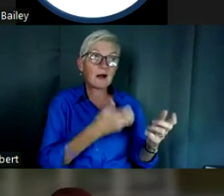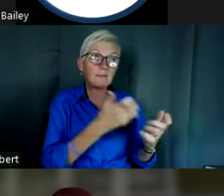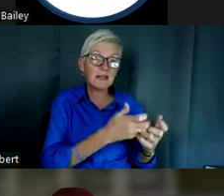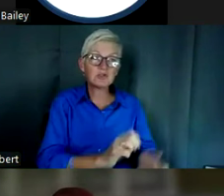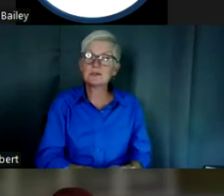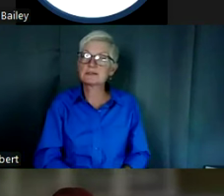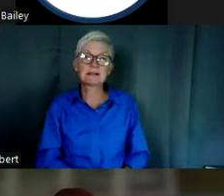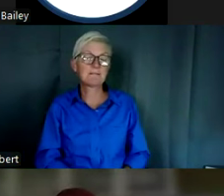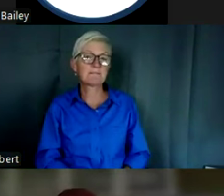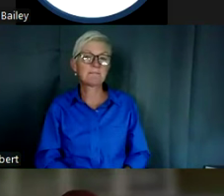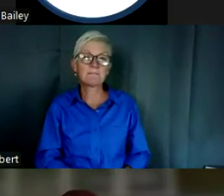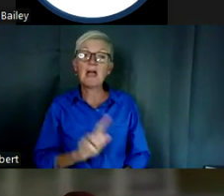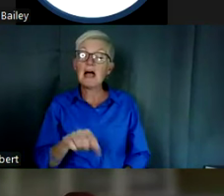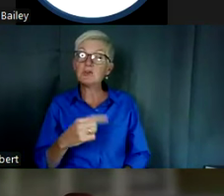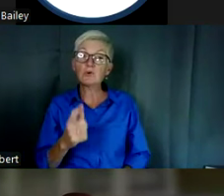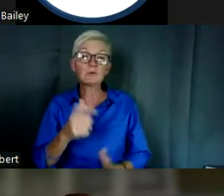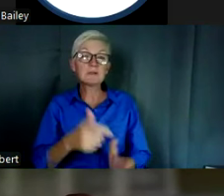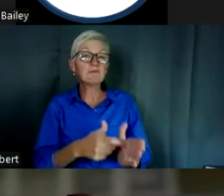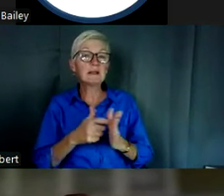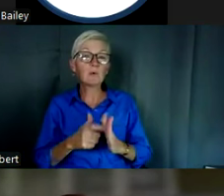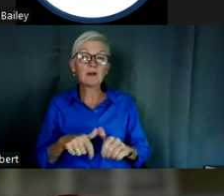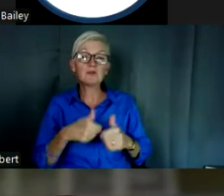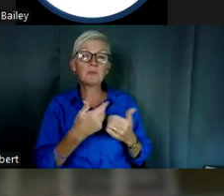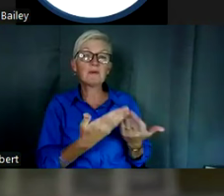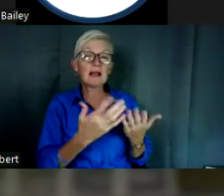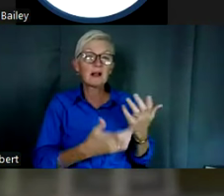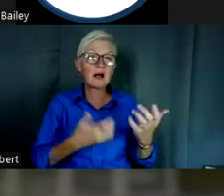Again, you're only required to provide accommodations that are reasonable.